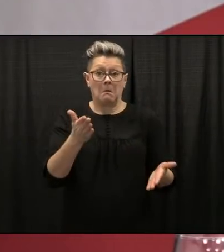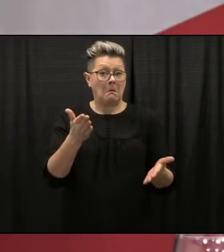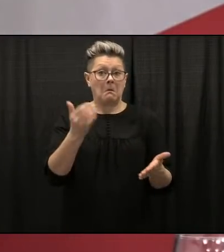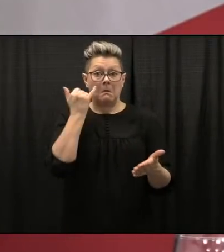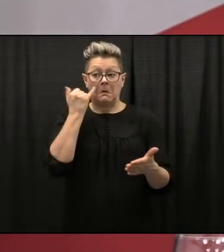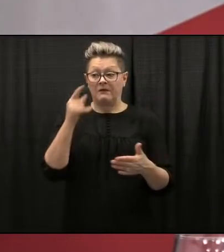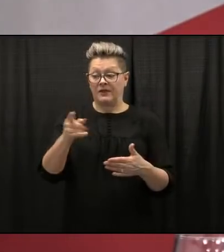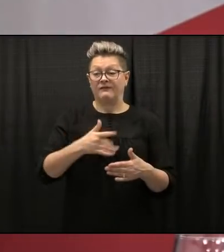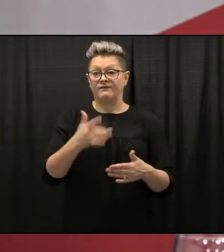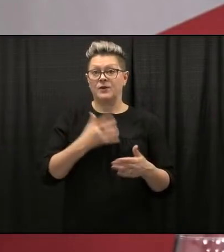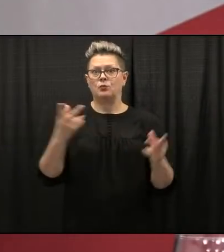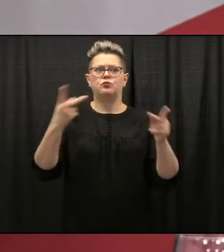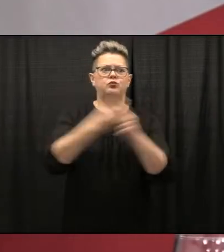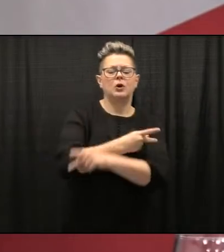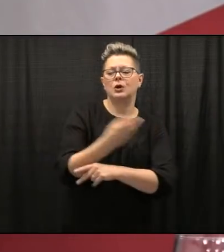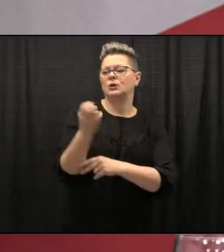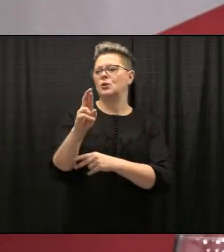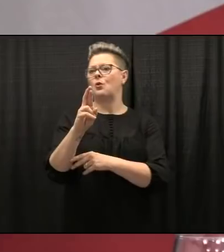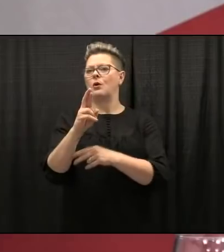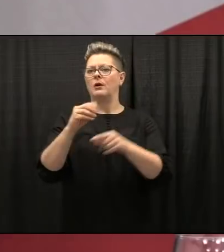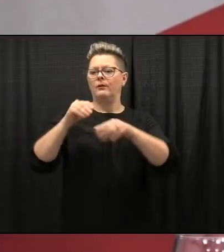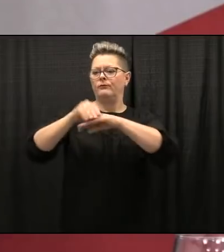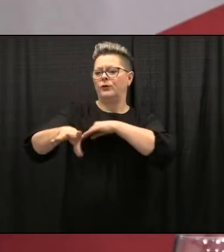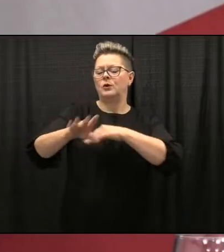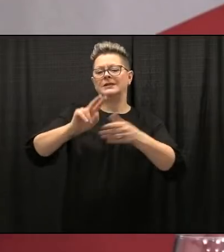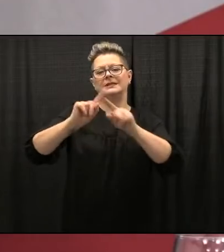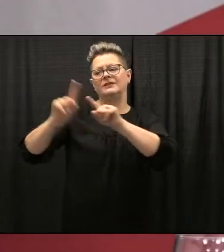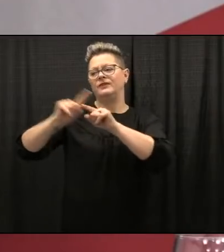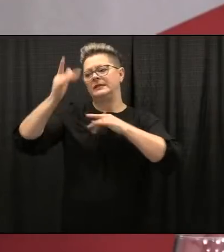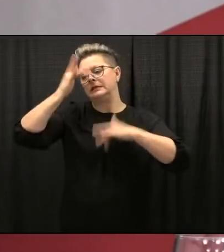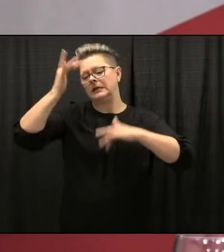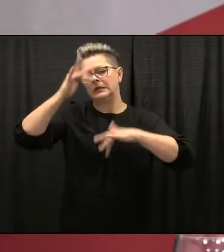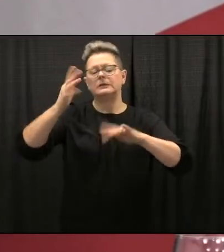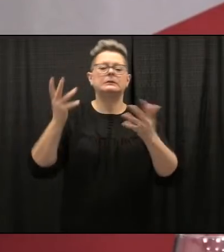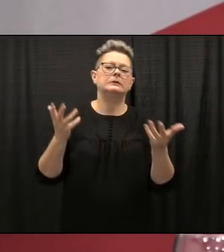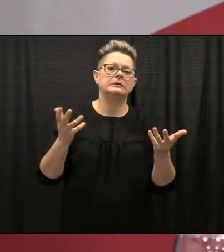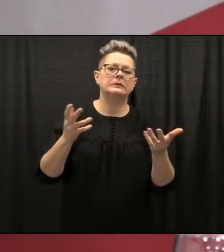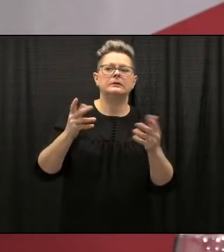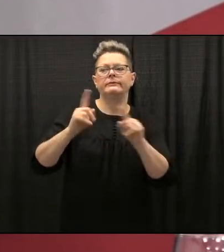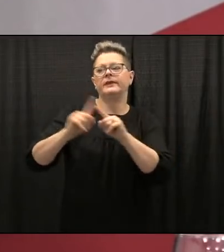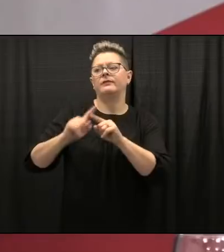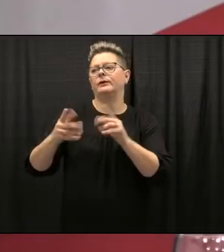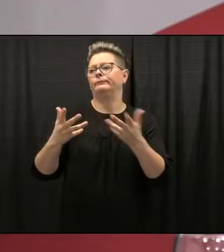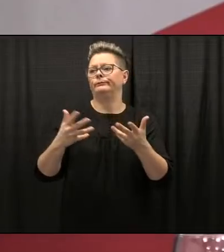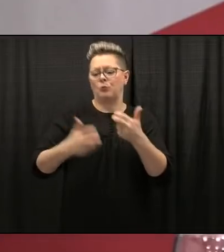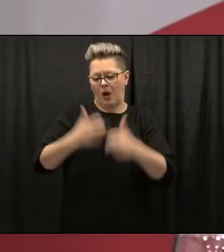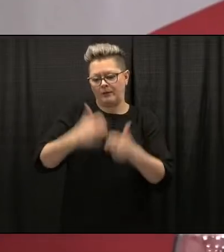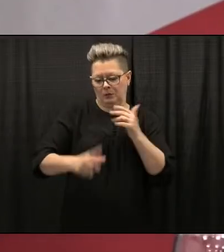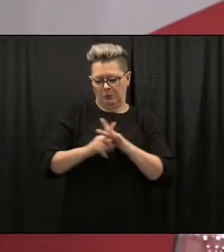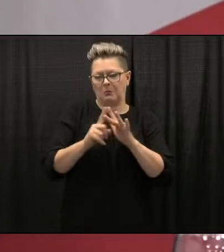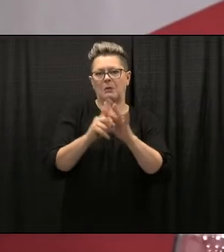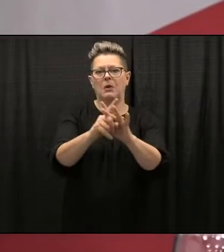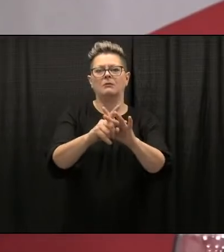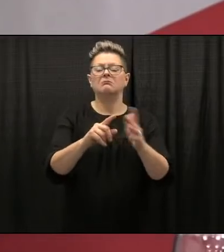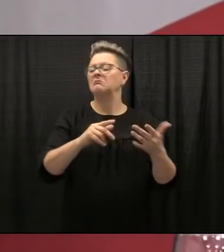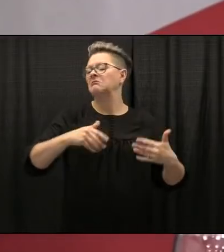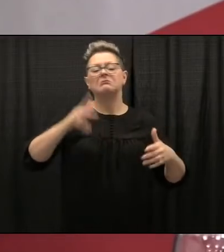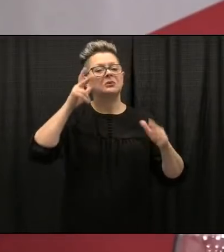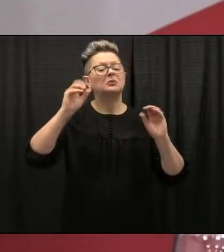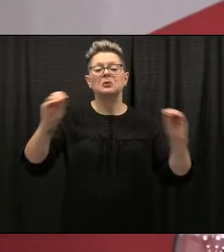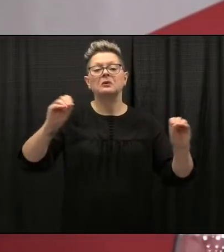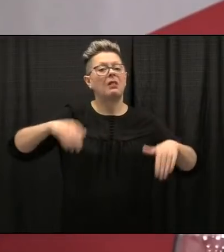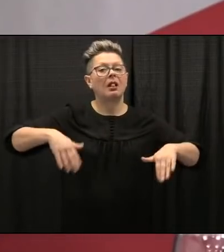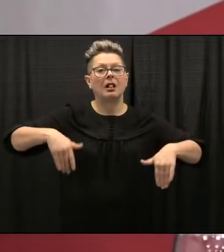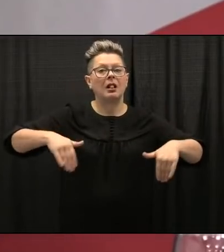the treatment. I think in terms of whether or not it's worked, with 3 courses given, it's a